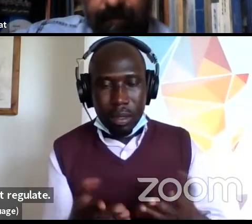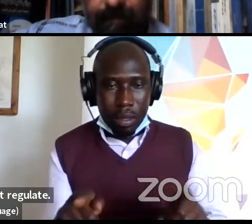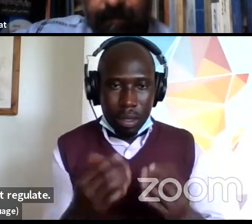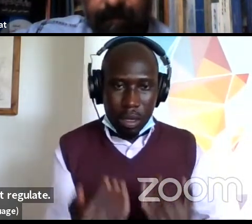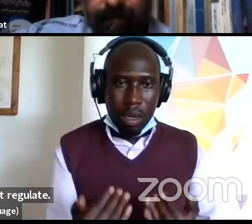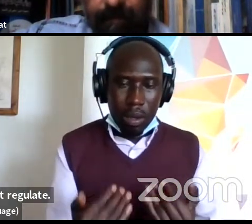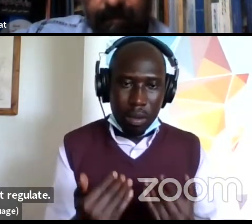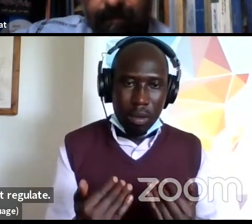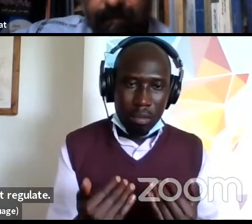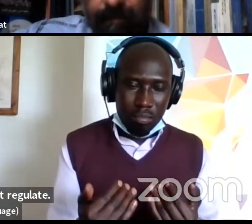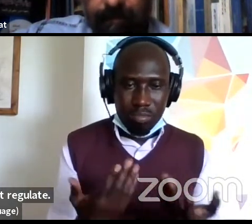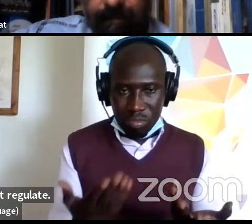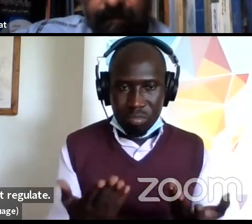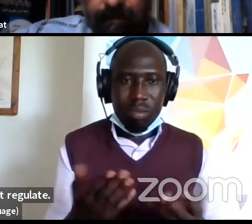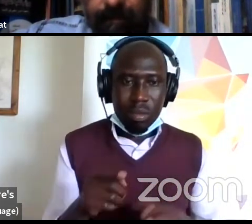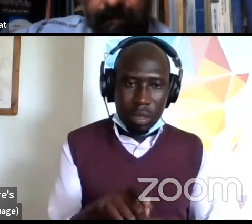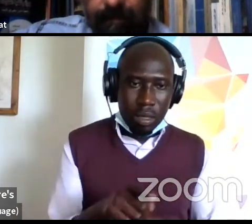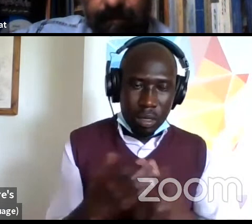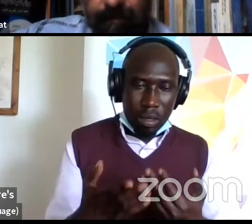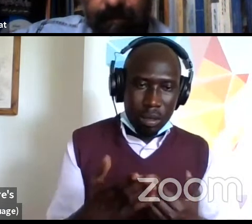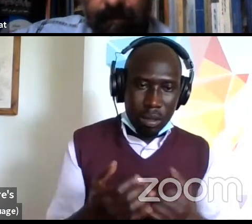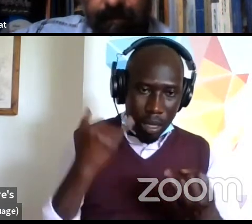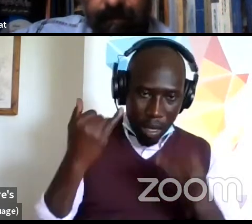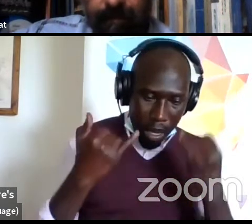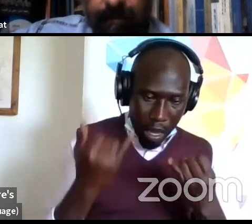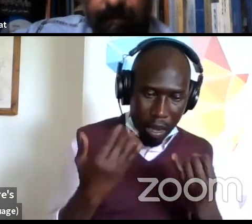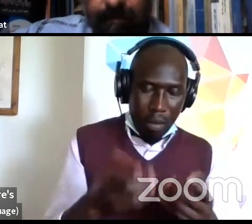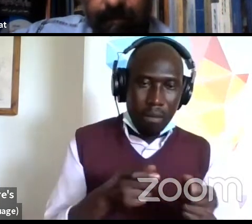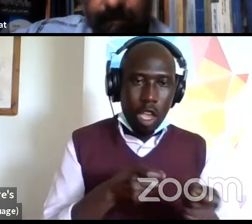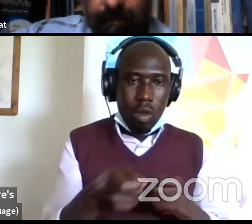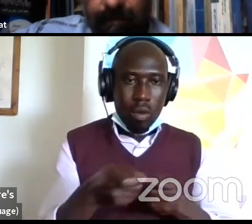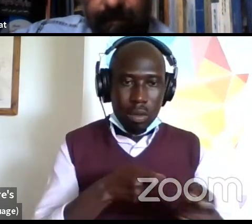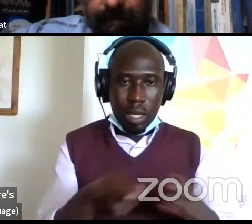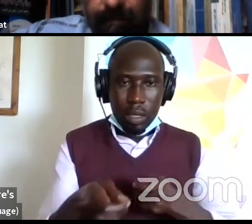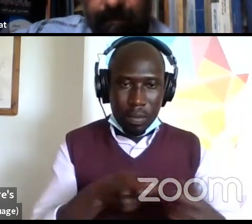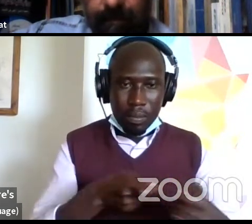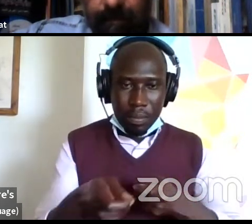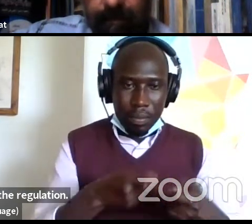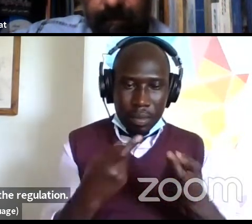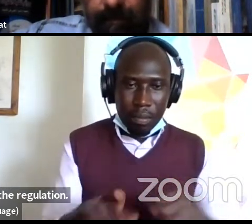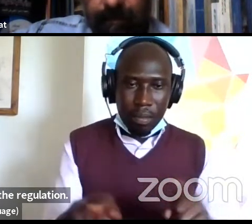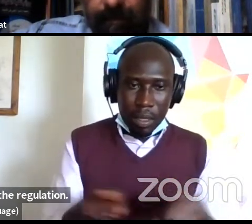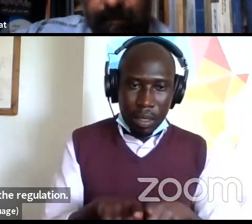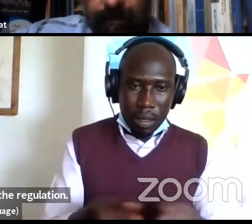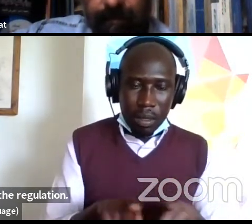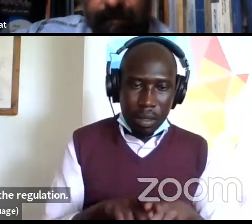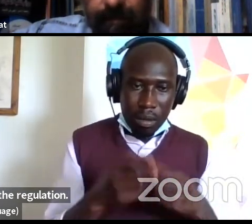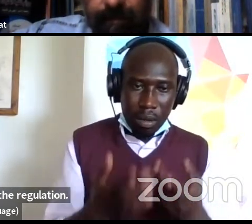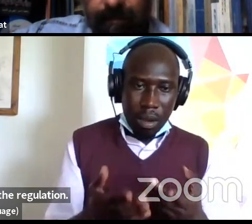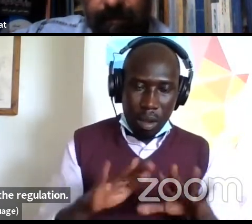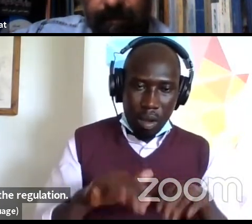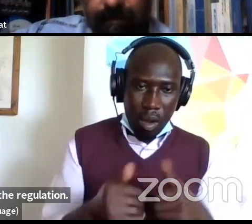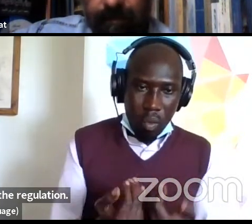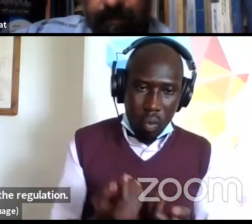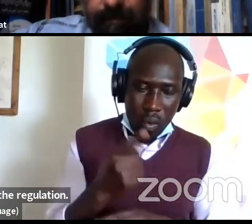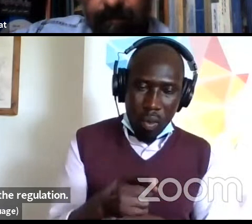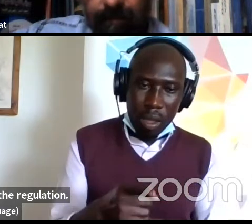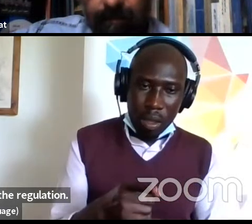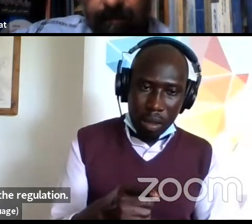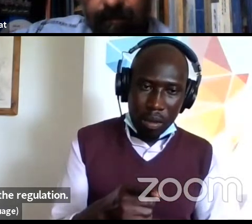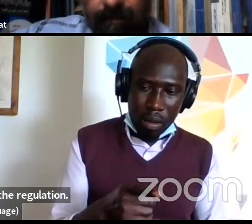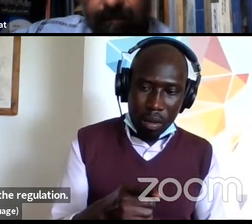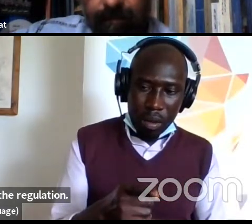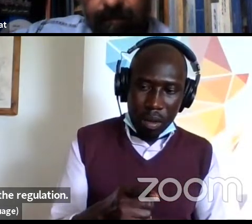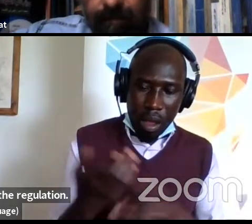so there's the idea of the regulation, but also of like how do